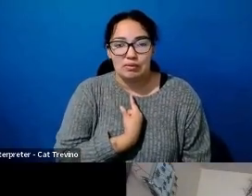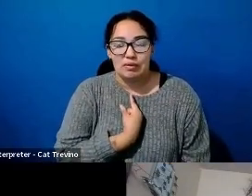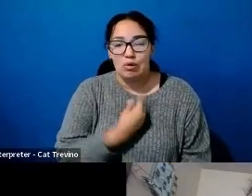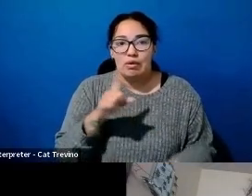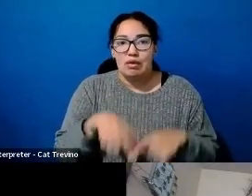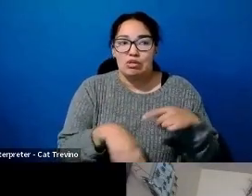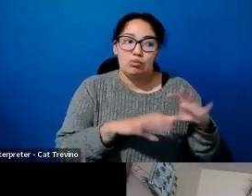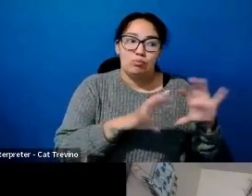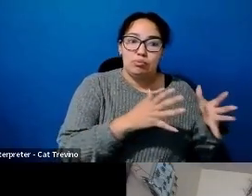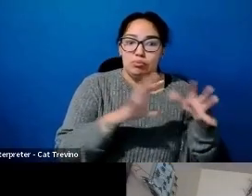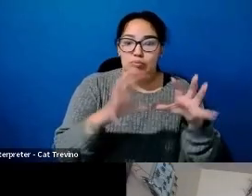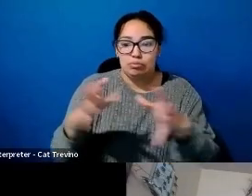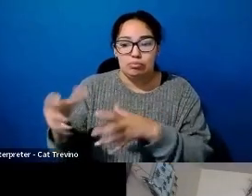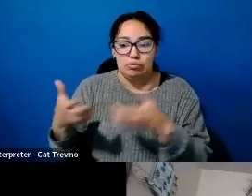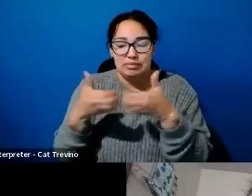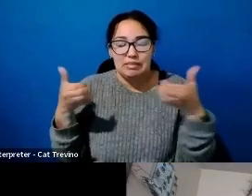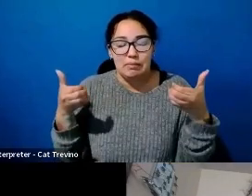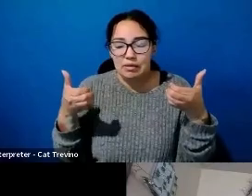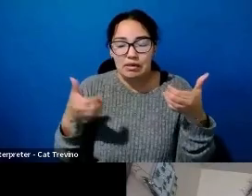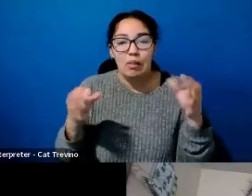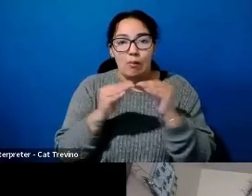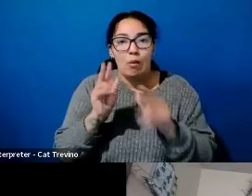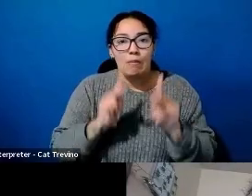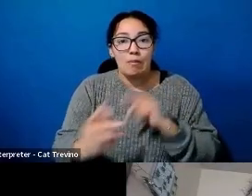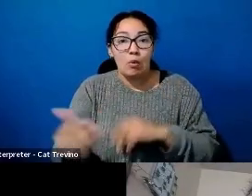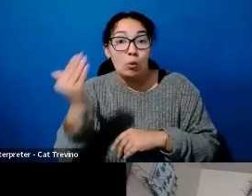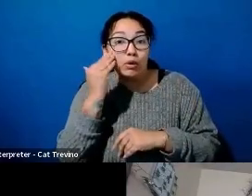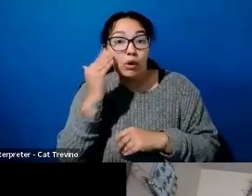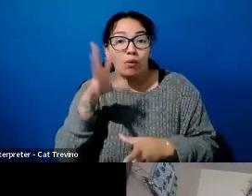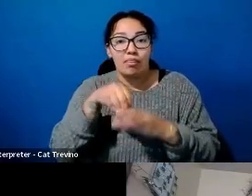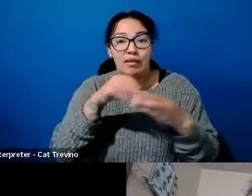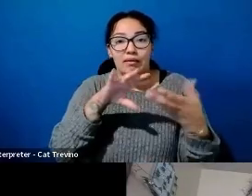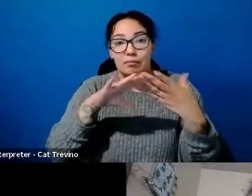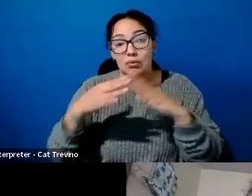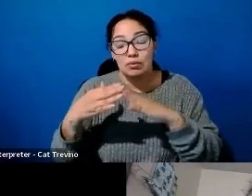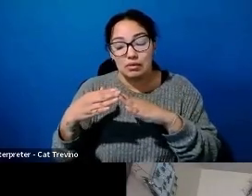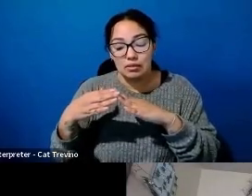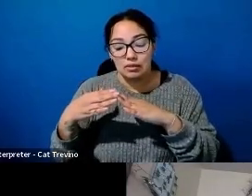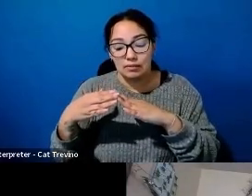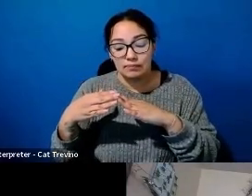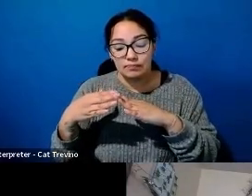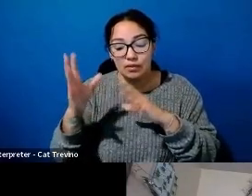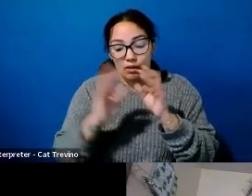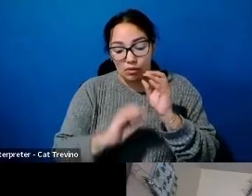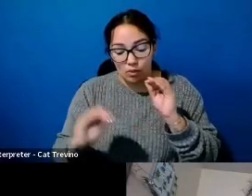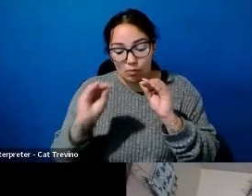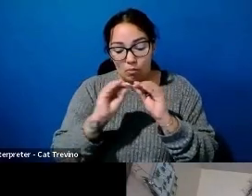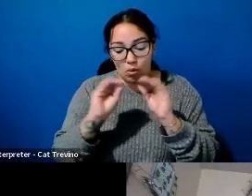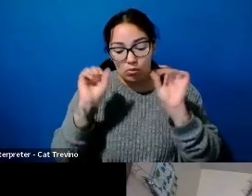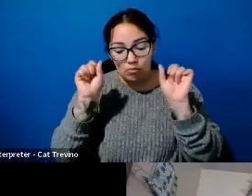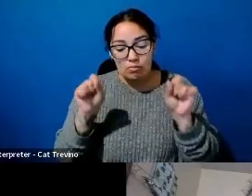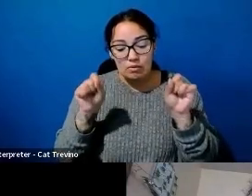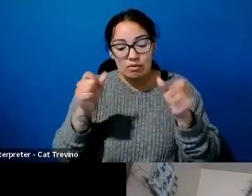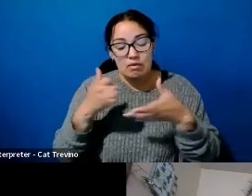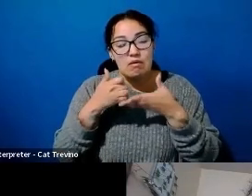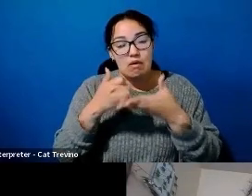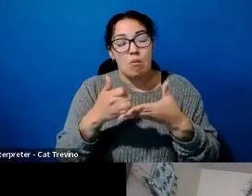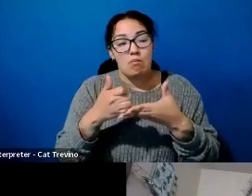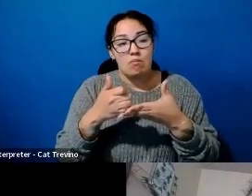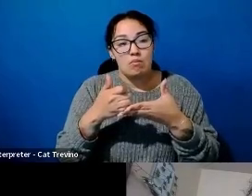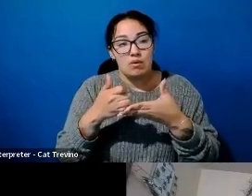silos. And the more people that we know in our community, the more we can help